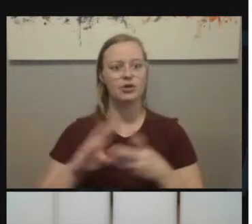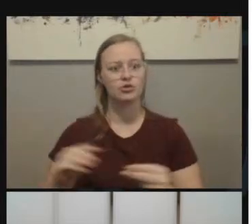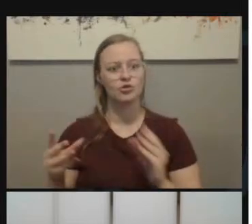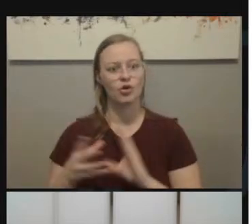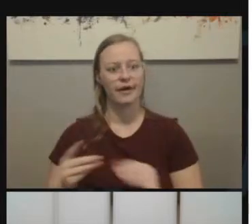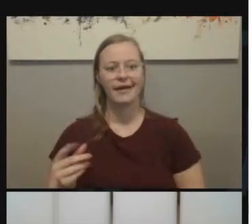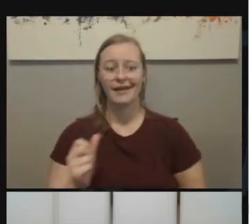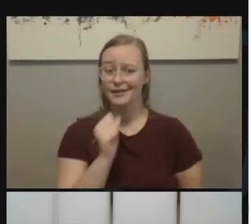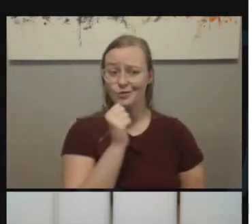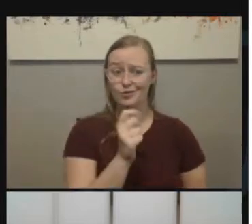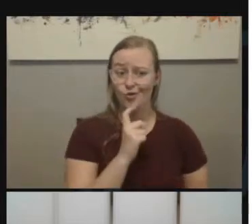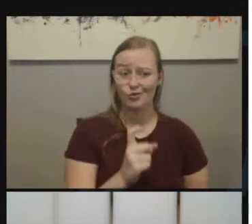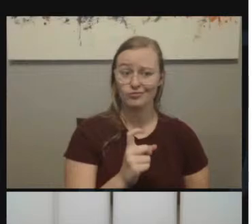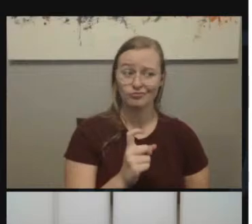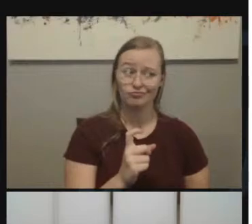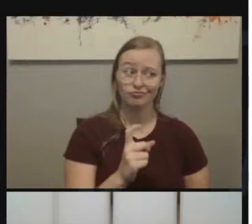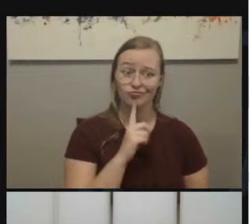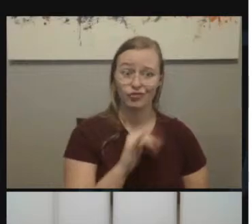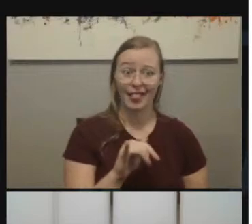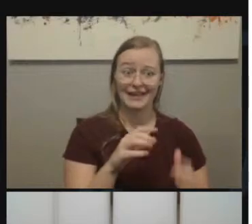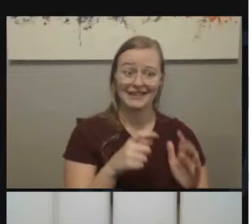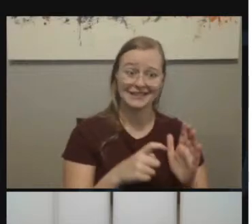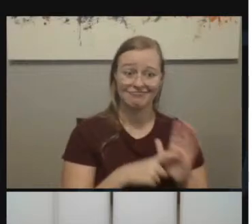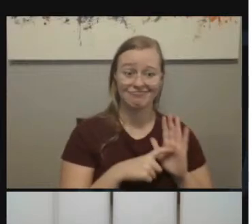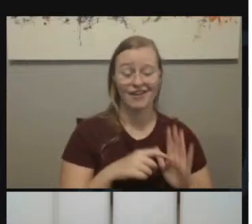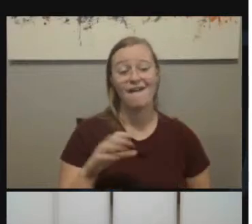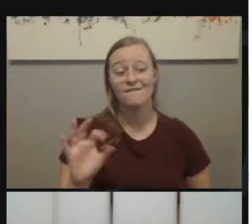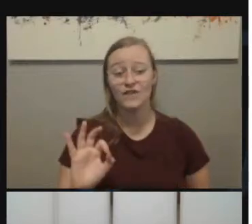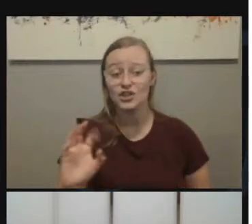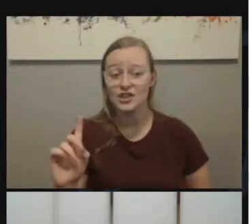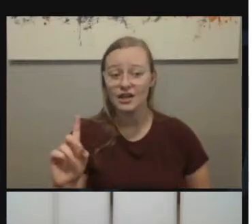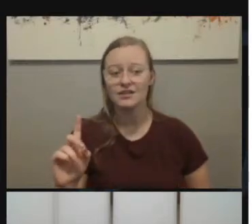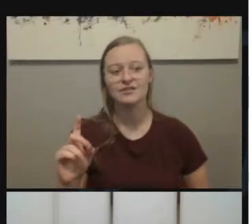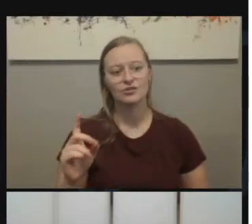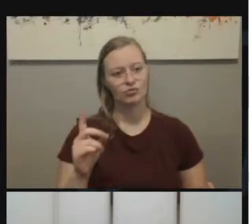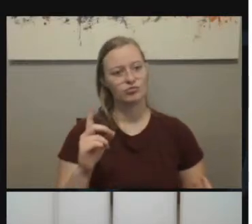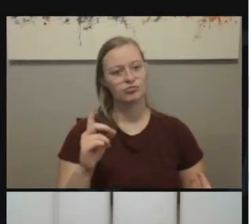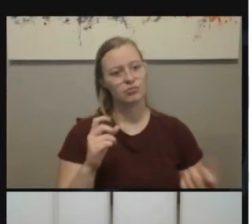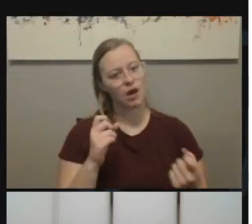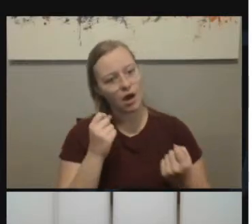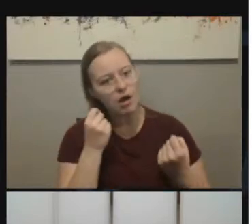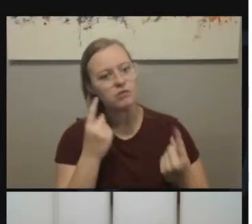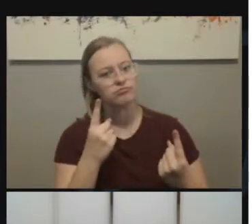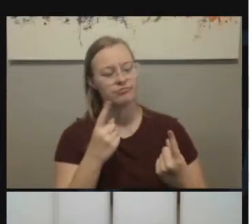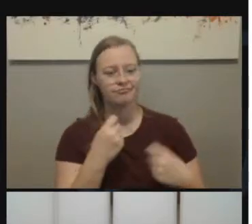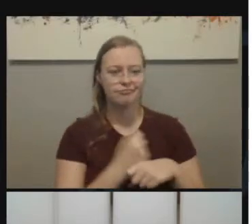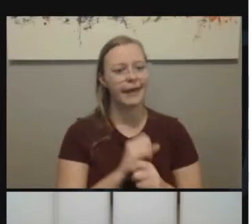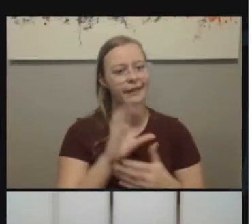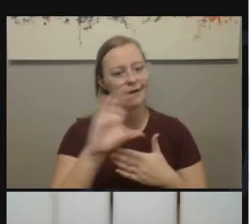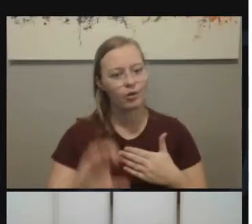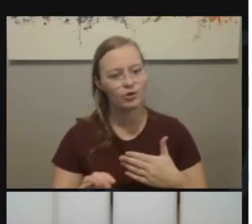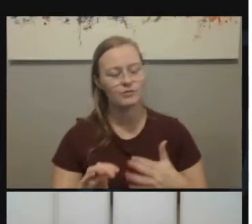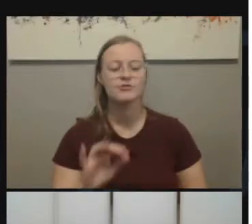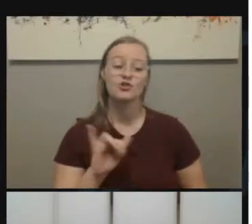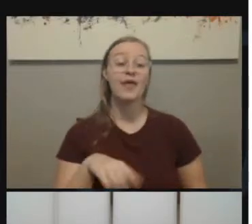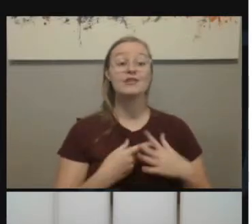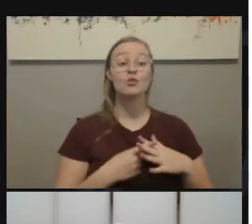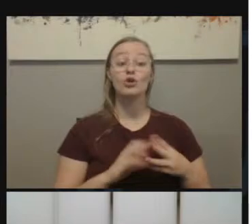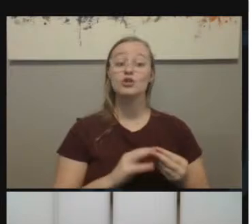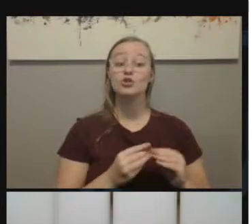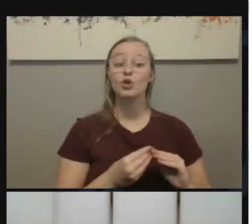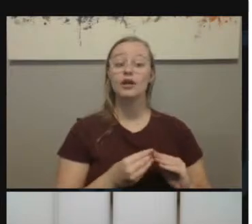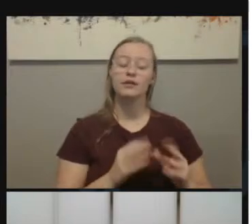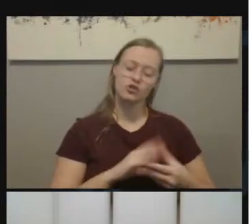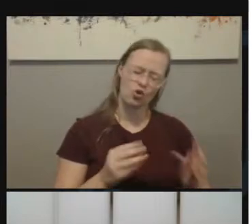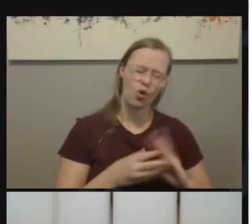need a Frederick Douglass in order to make that kind of conclusion. That's origin story number 2.